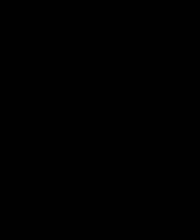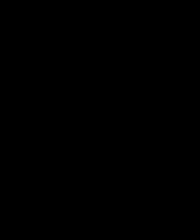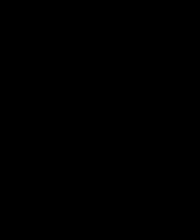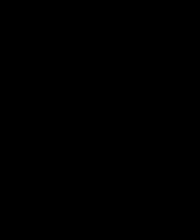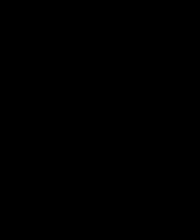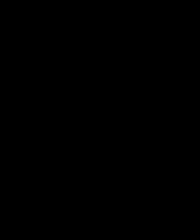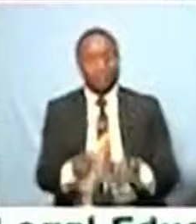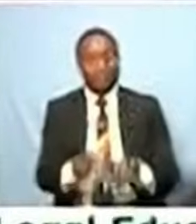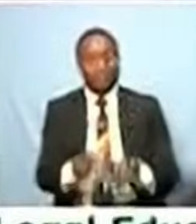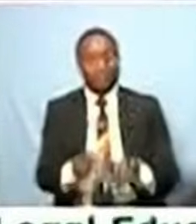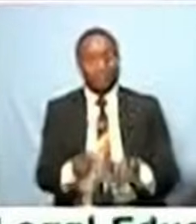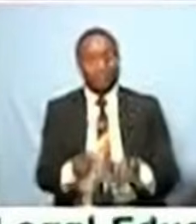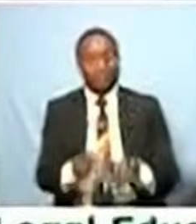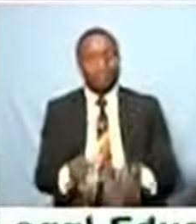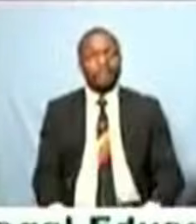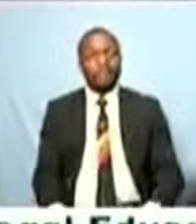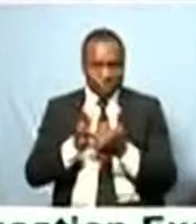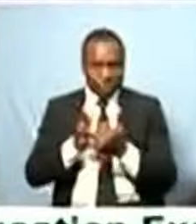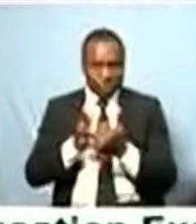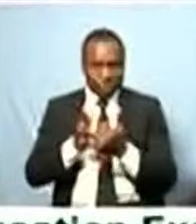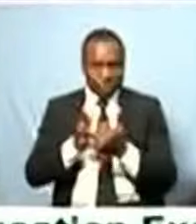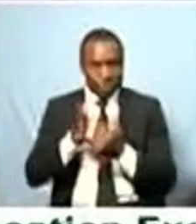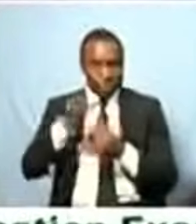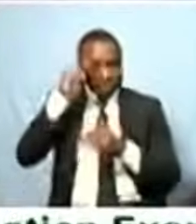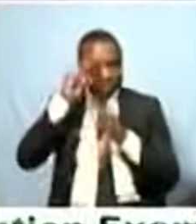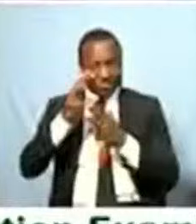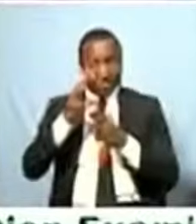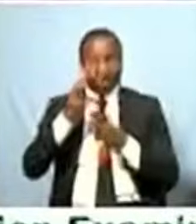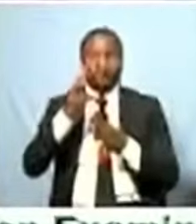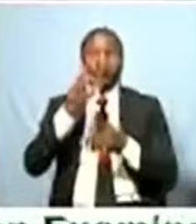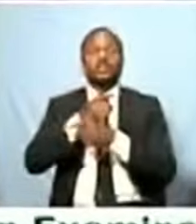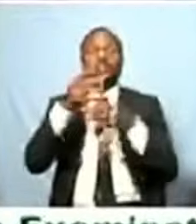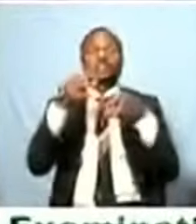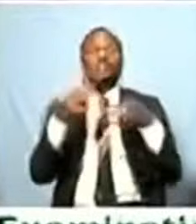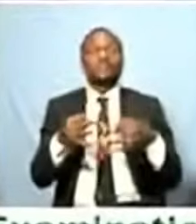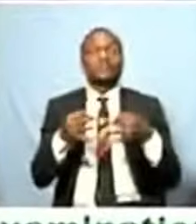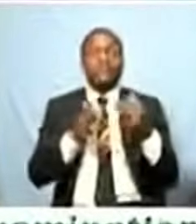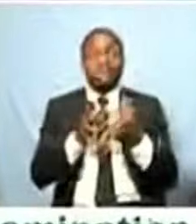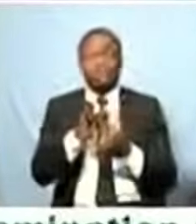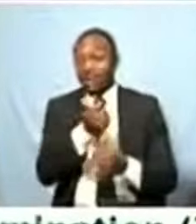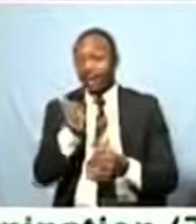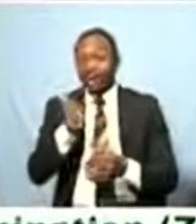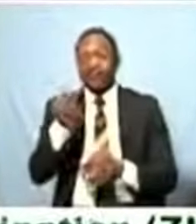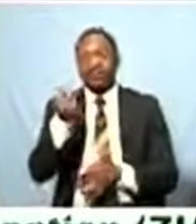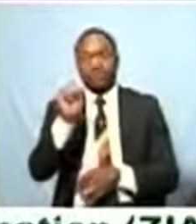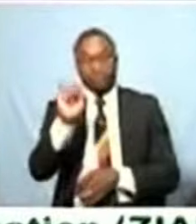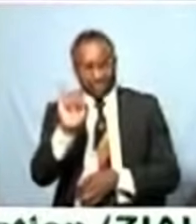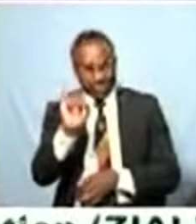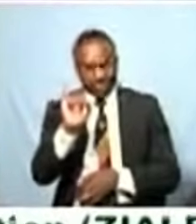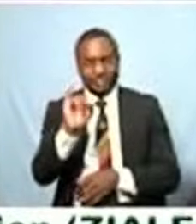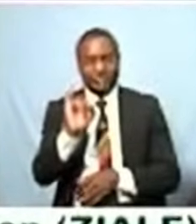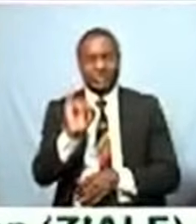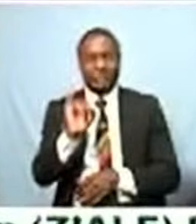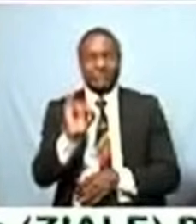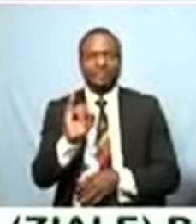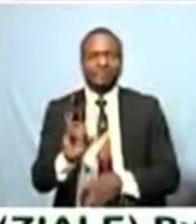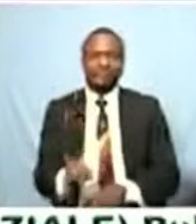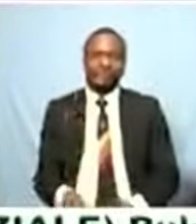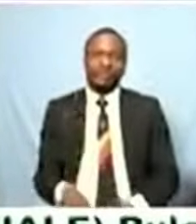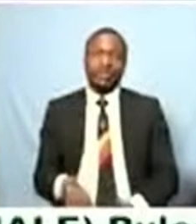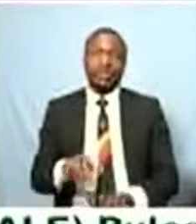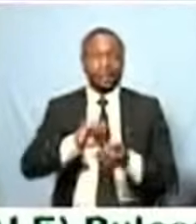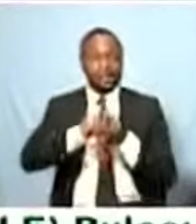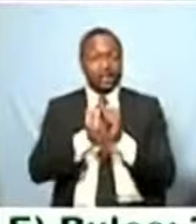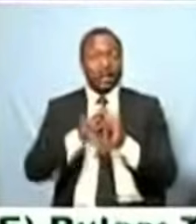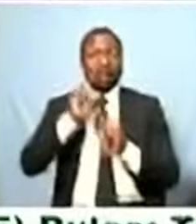is that through the Minister of Justice, through another statutory instrument, an